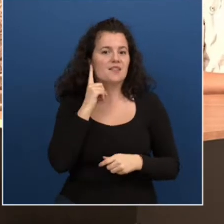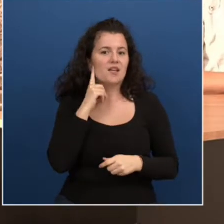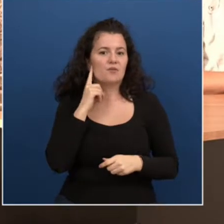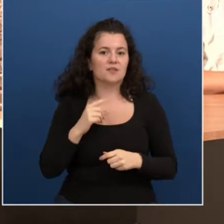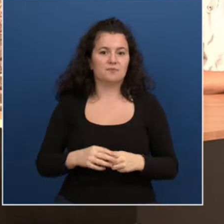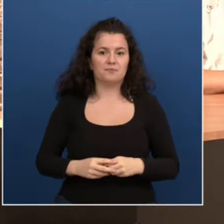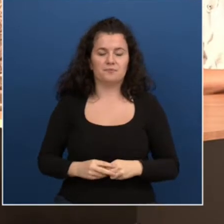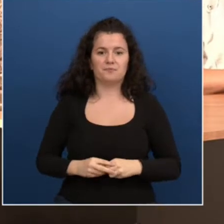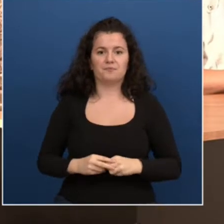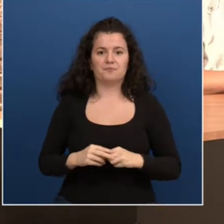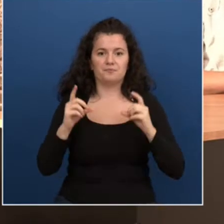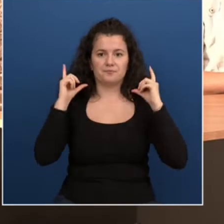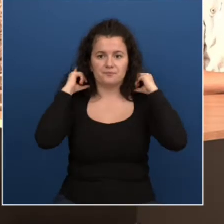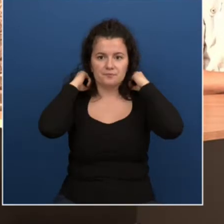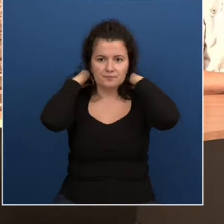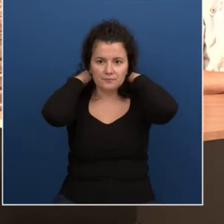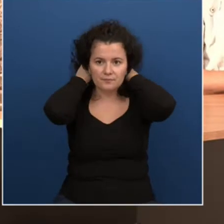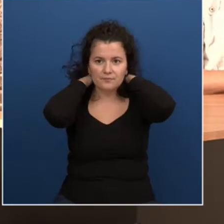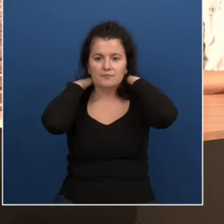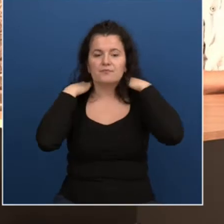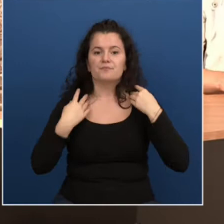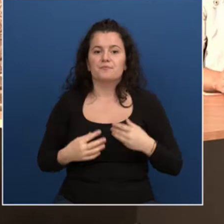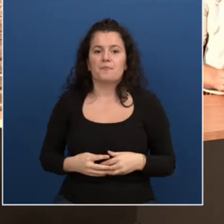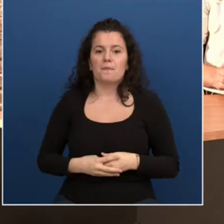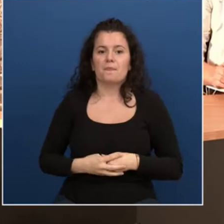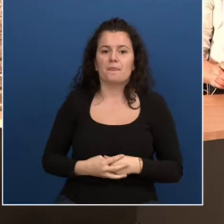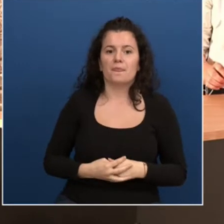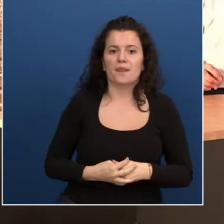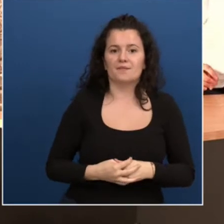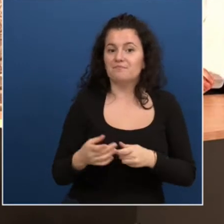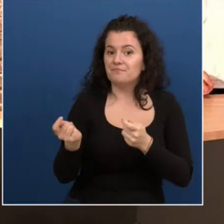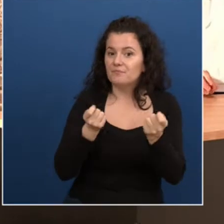I think you're on mute, John. We can't hear you, John.